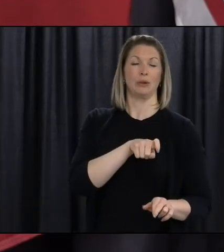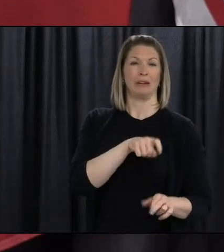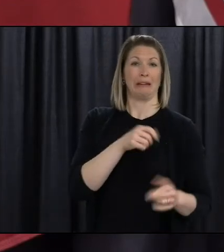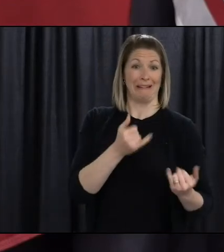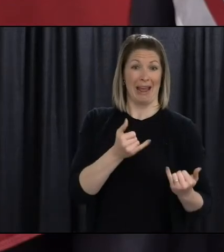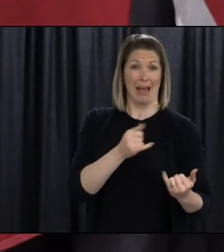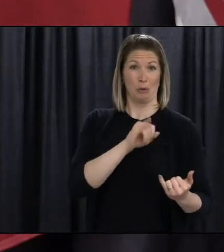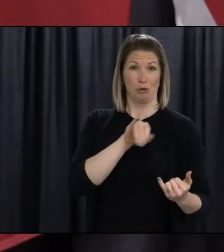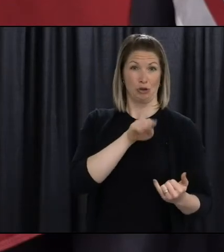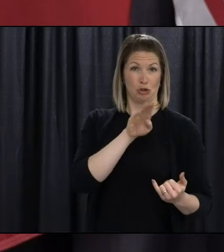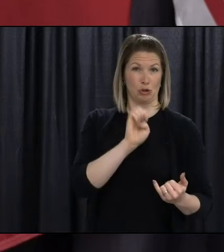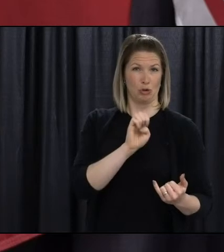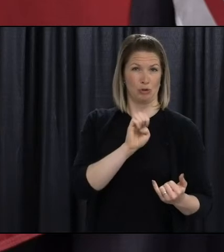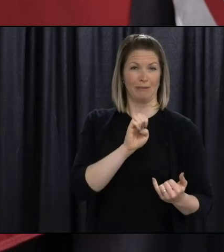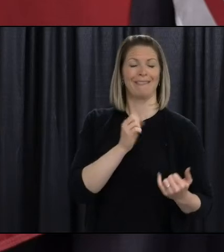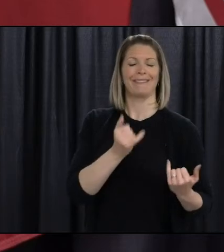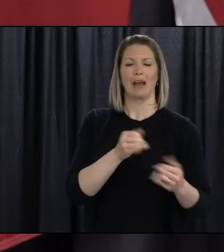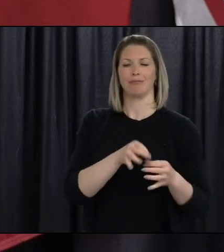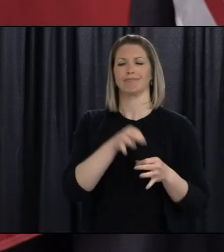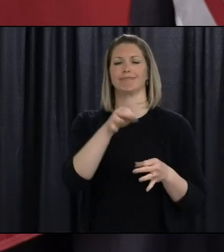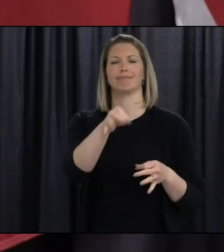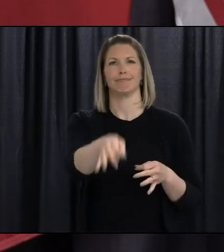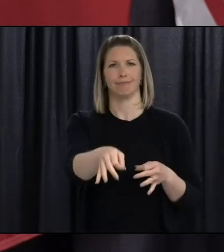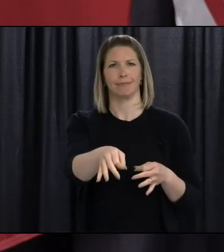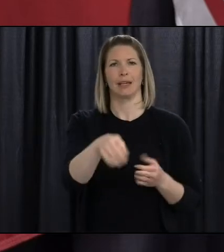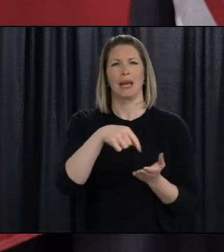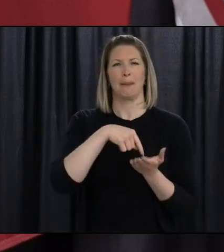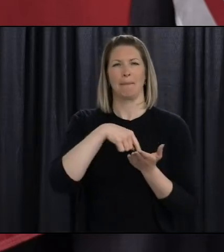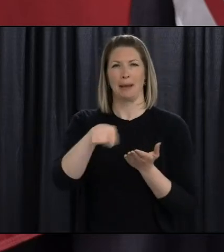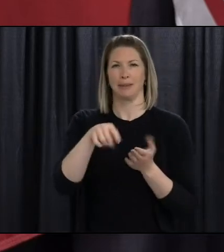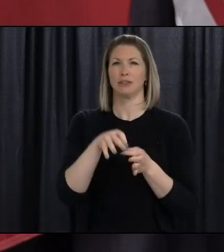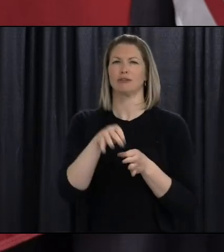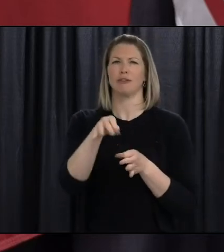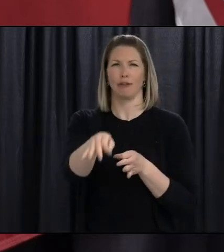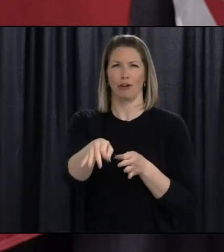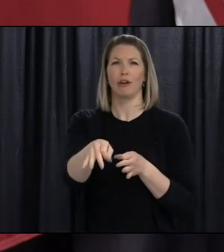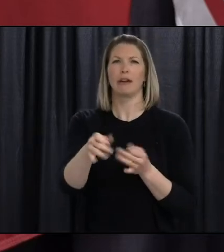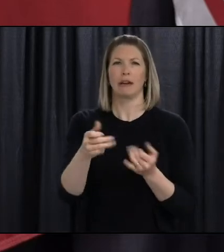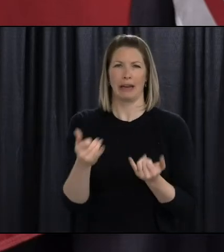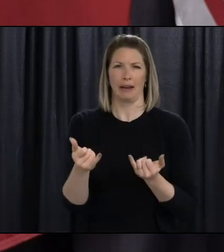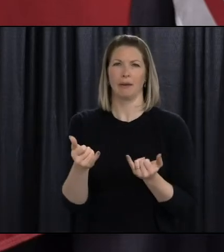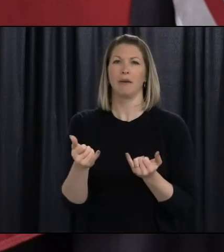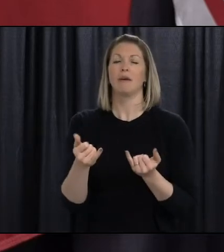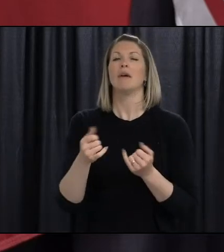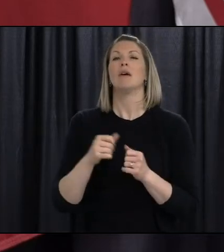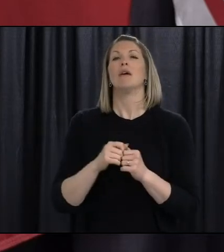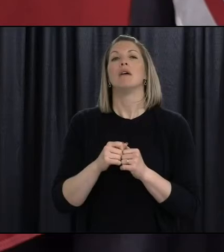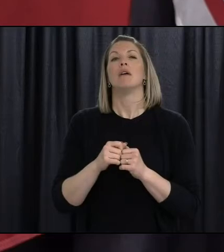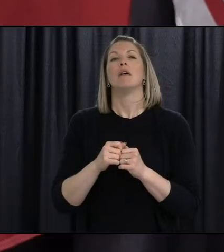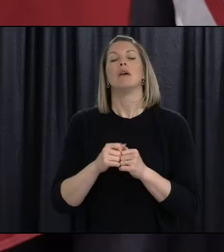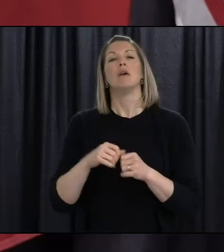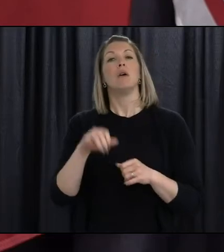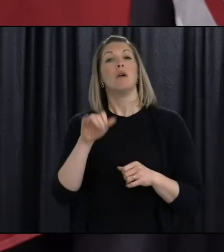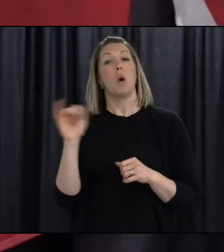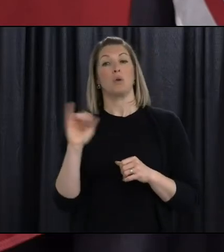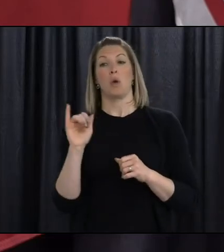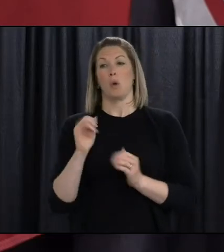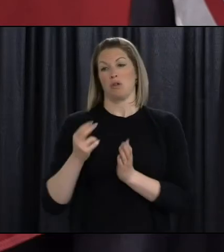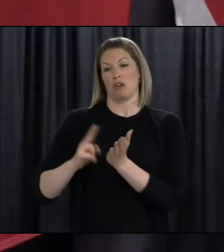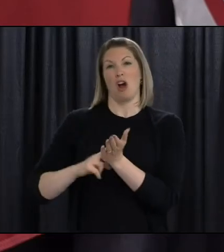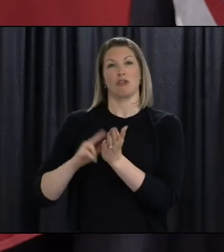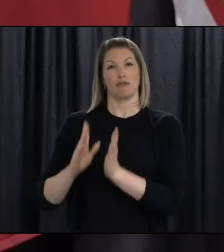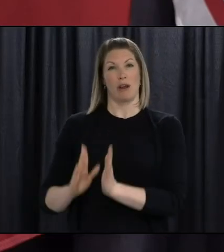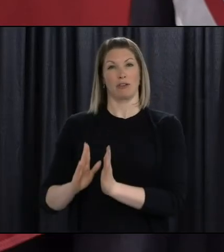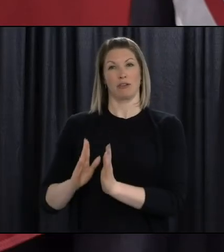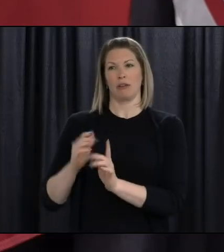will continue to be provided during the payment deferral period. These letters, of course, are important for, as an example, for contractors